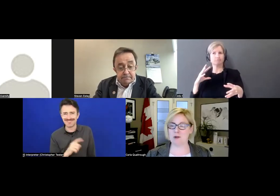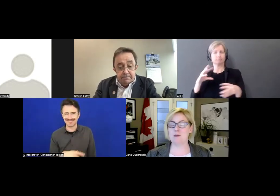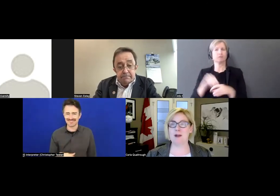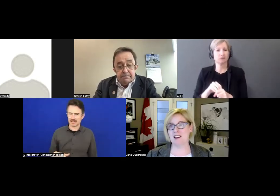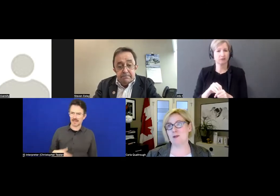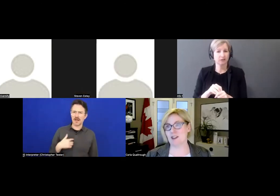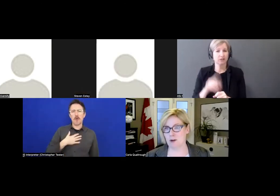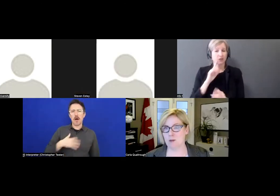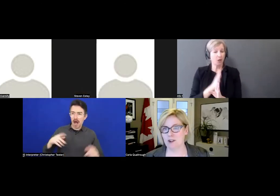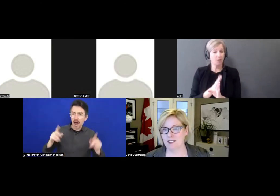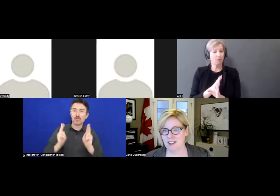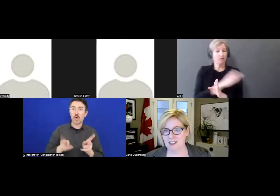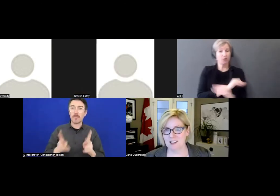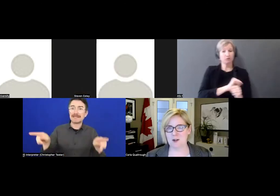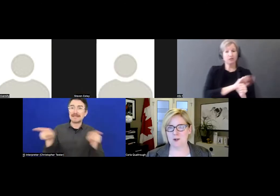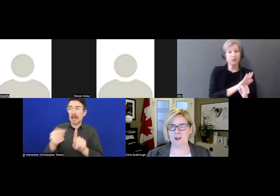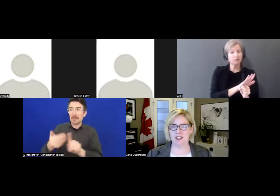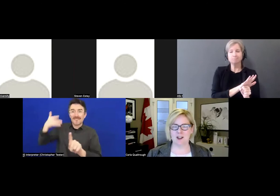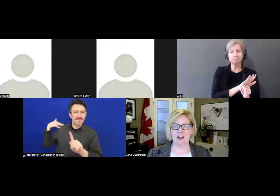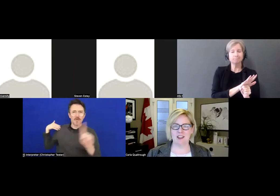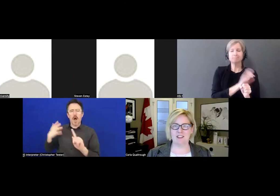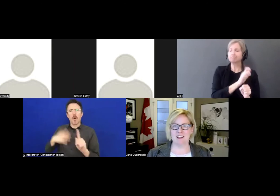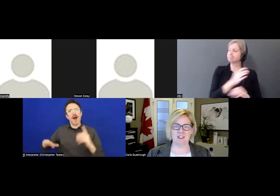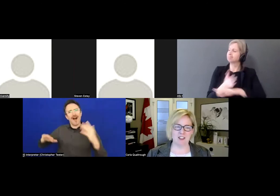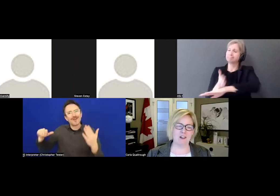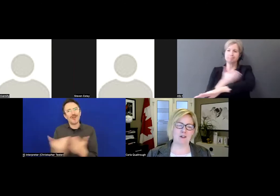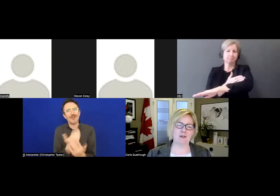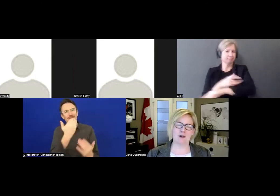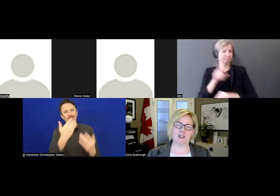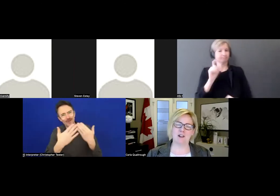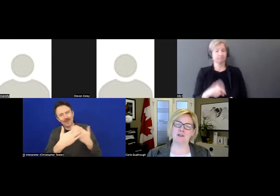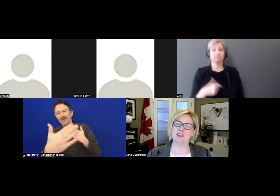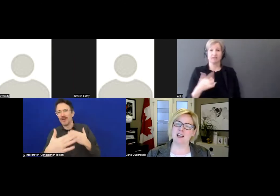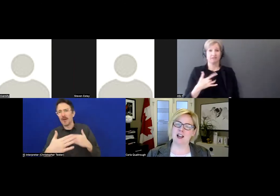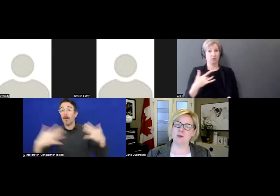our pre-pandemic normal. So, I think that that's a challenge